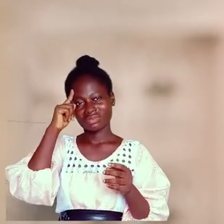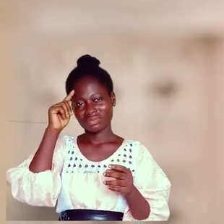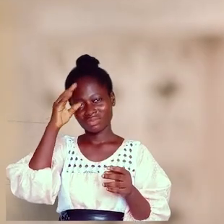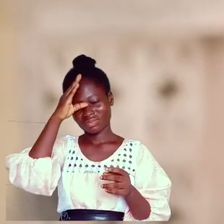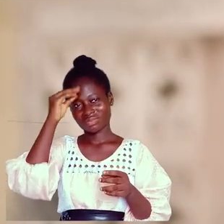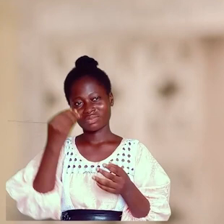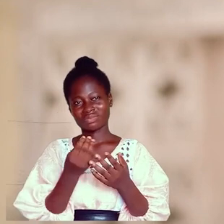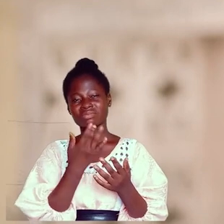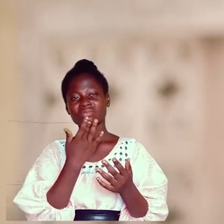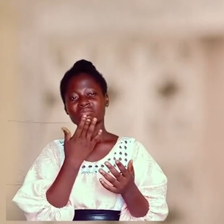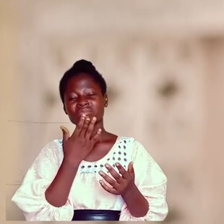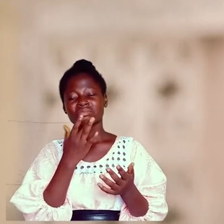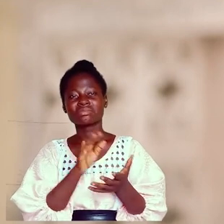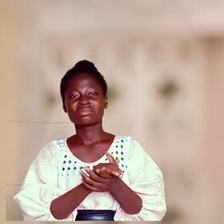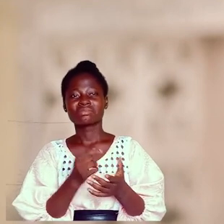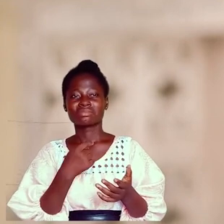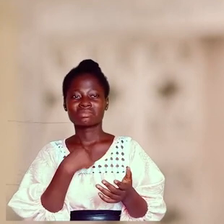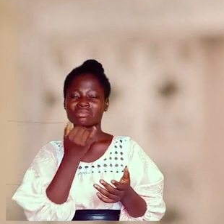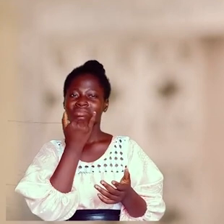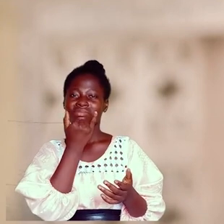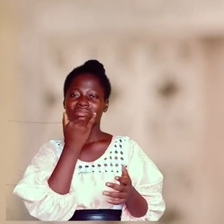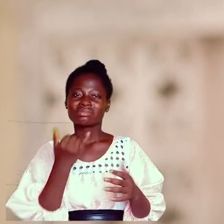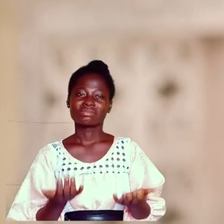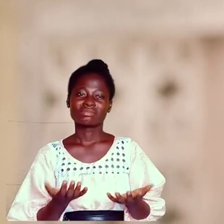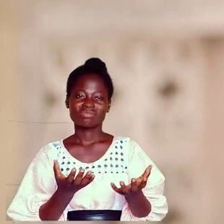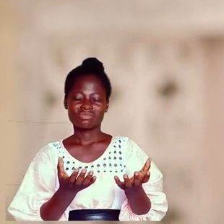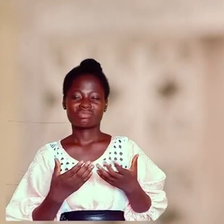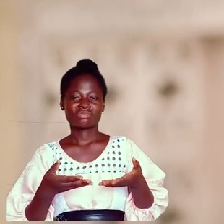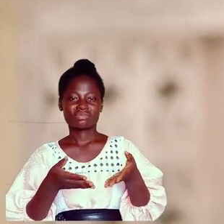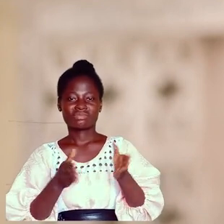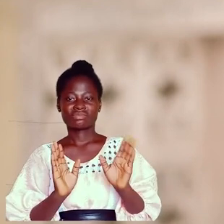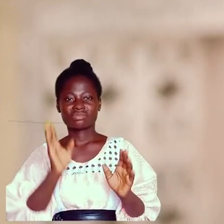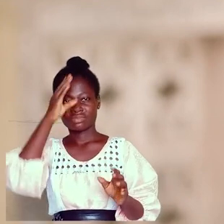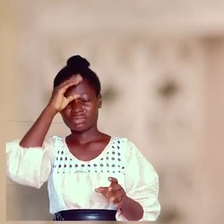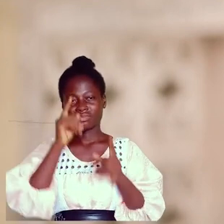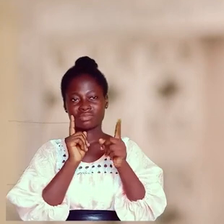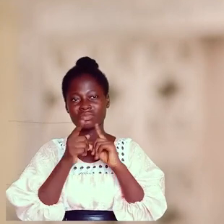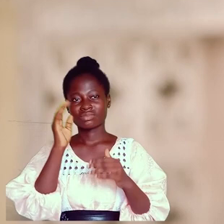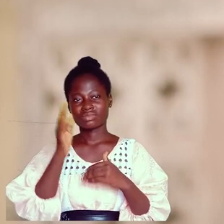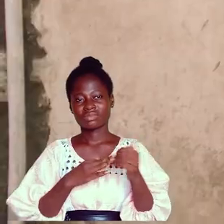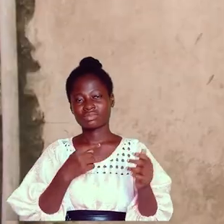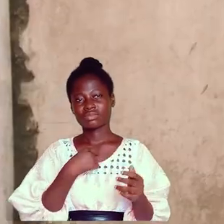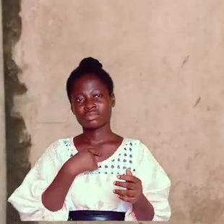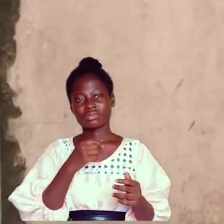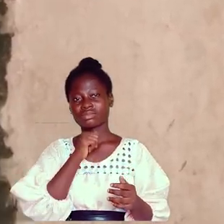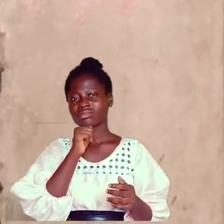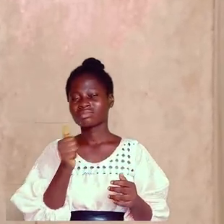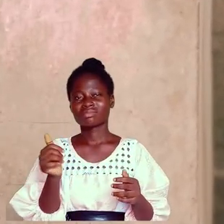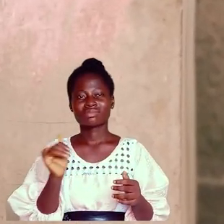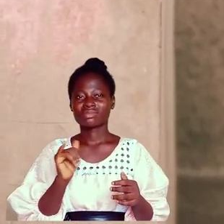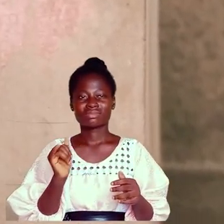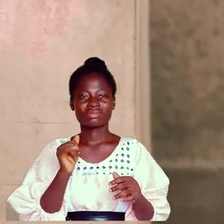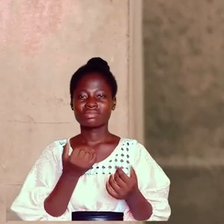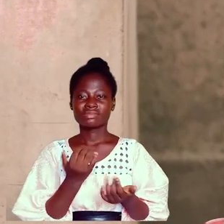anything. I think they think the guy was doing me a favor by marrying me. That is why they want to allow the guy to